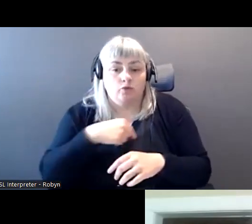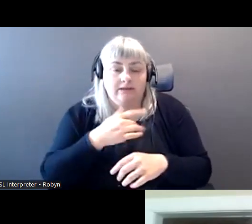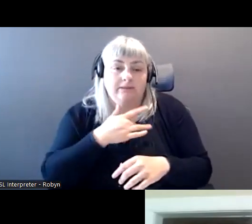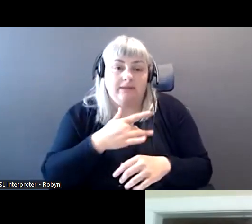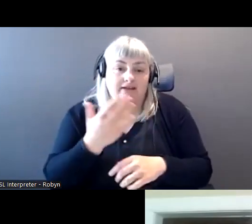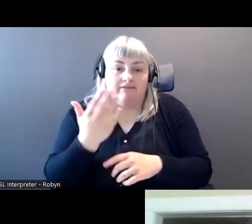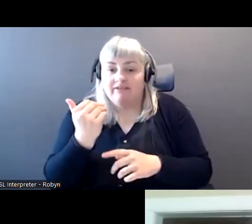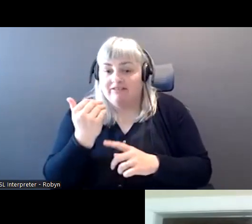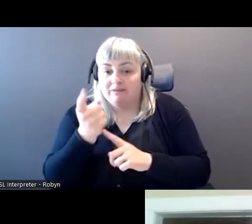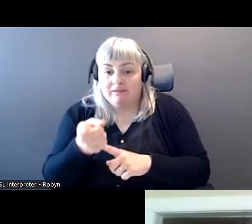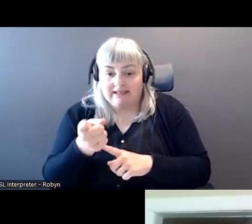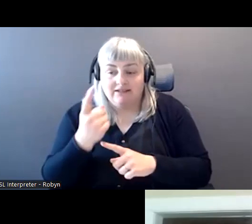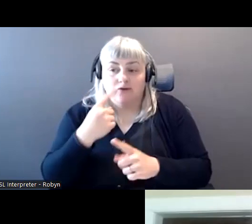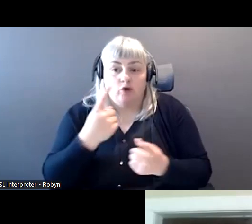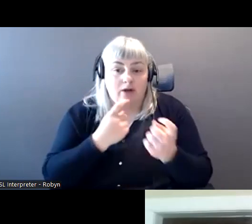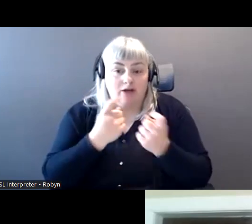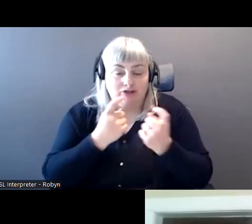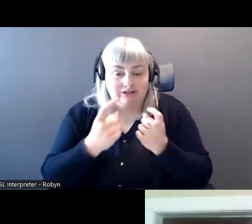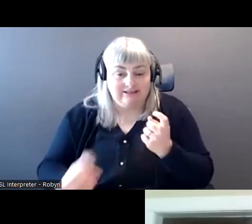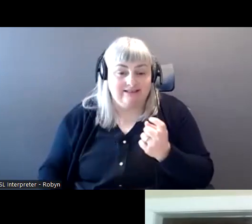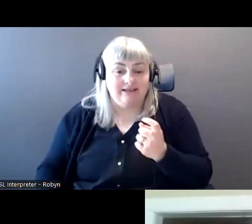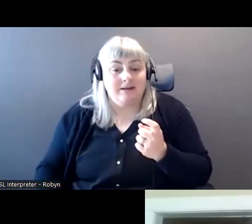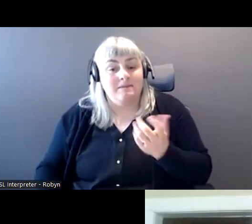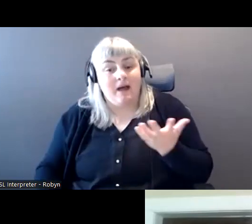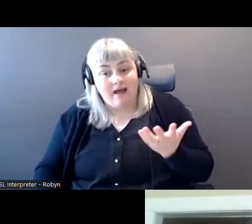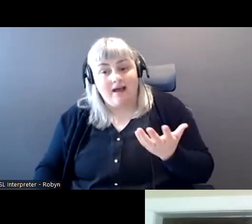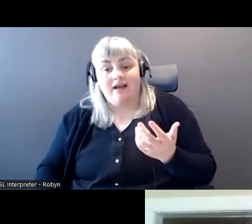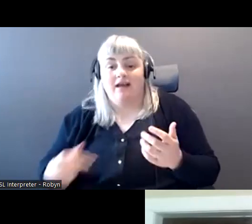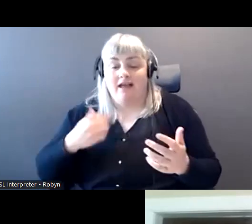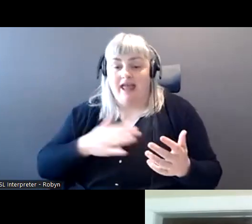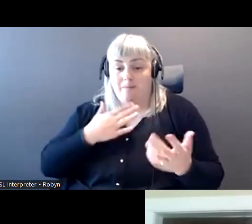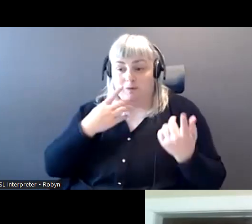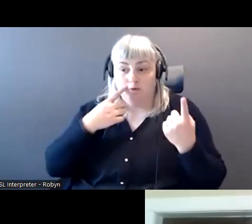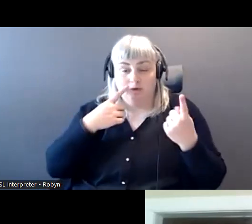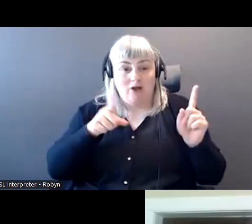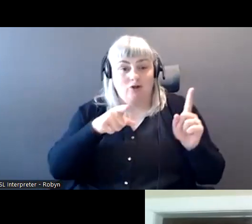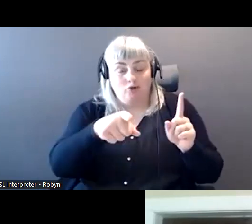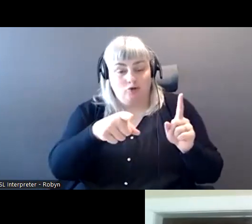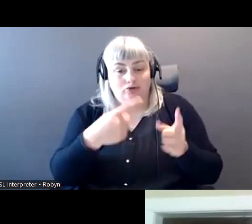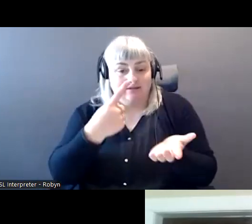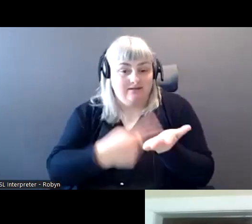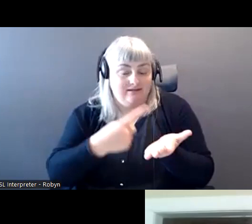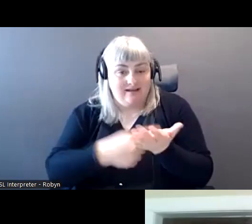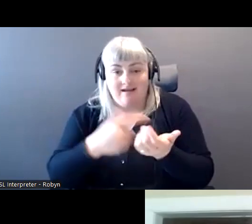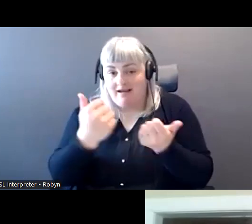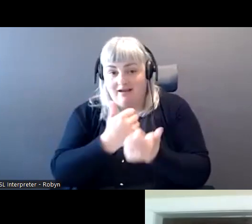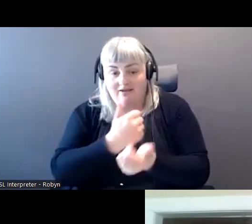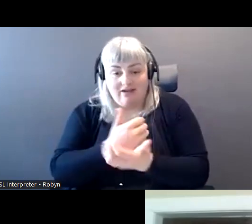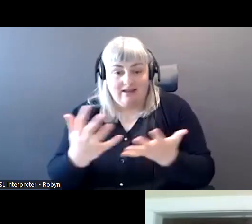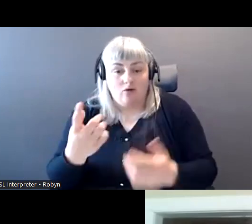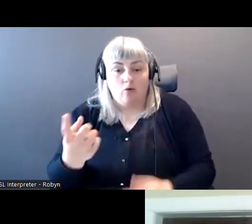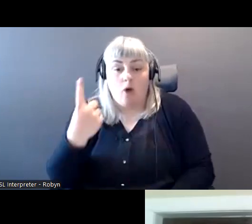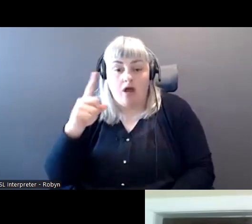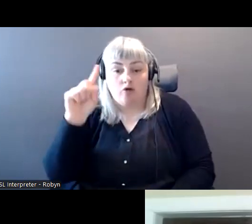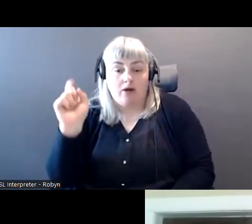15 minutes for questions, but I'm happy to announce that you covered everything. And the only question we got